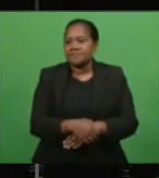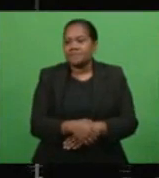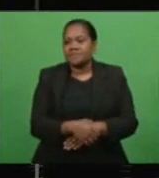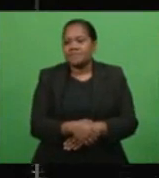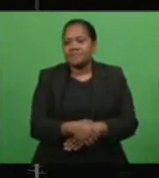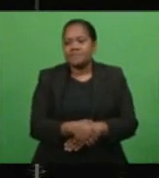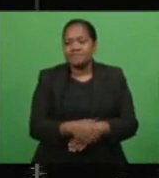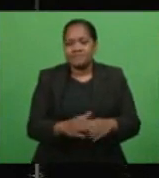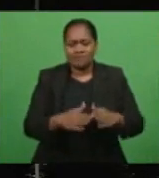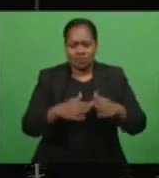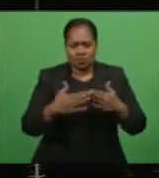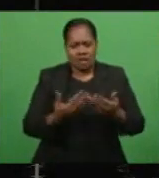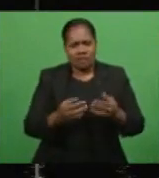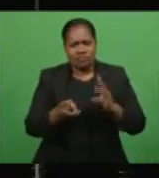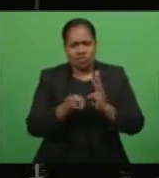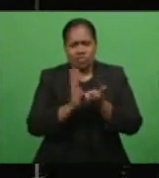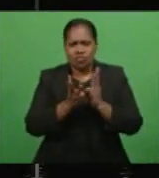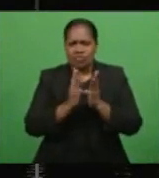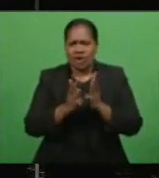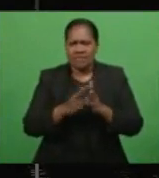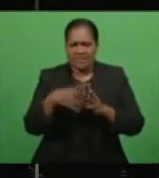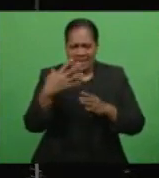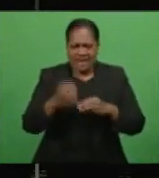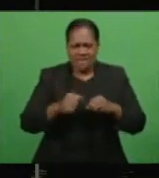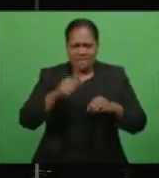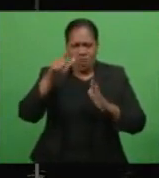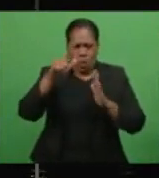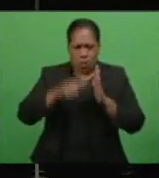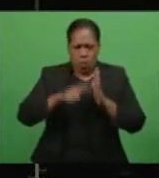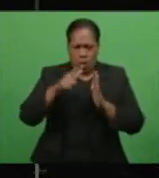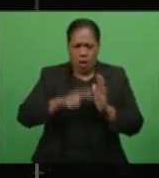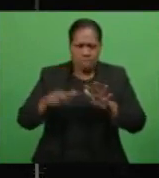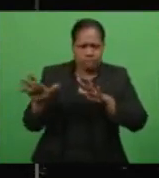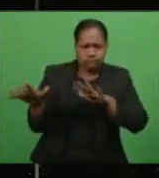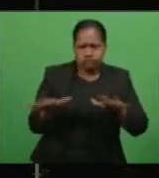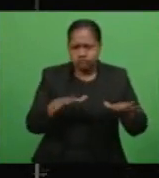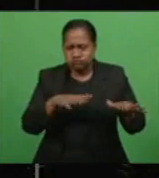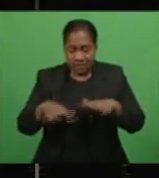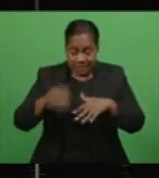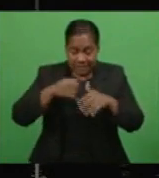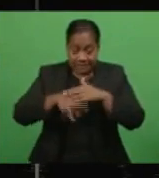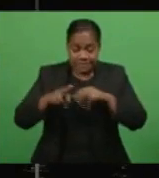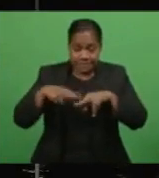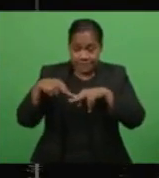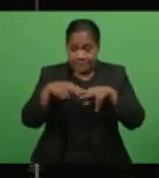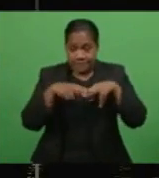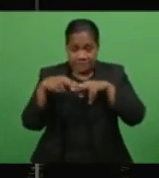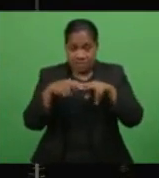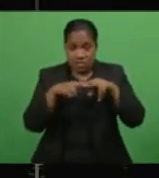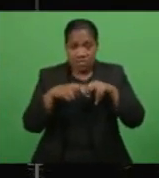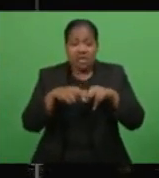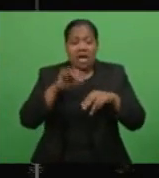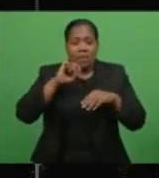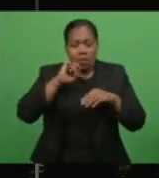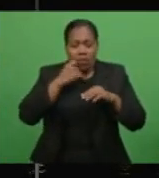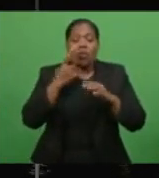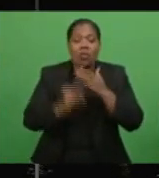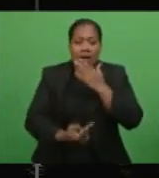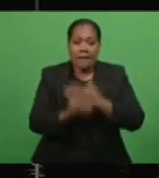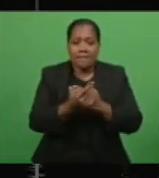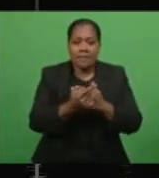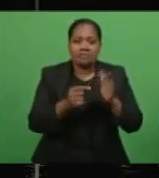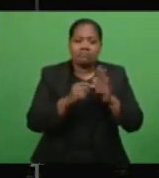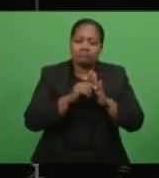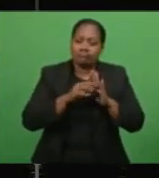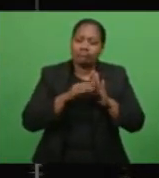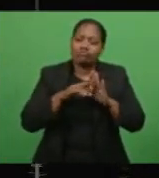Taking a look at the weather, a trough of low pressure remains slow moving in the vicinity of the Fiji group and gradually drifting eastwards away from the